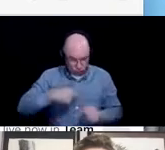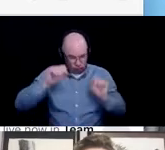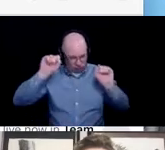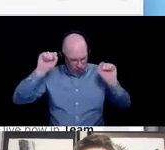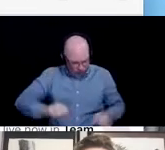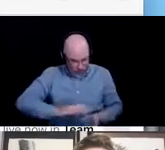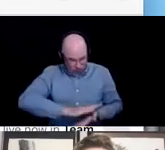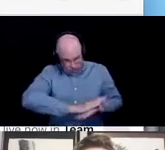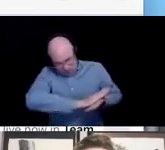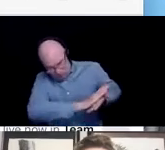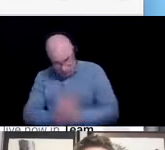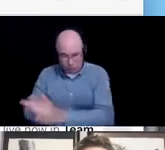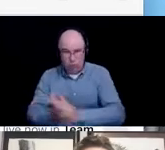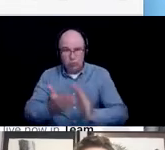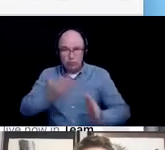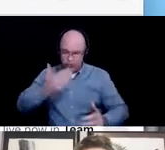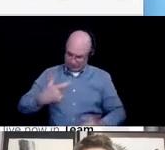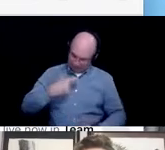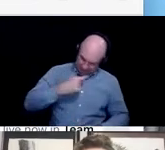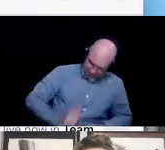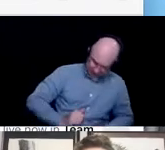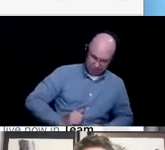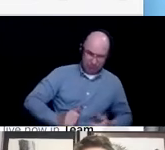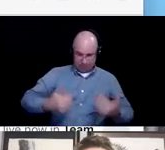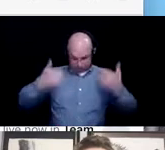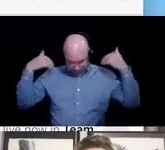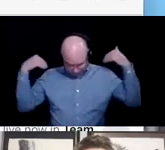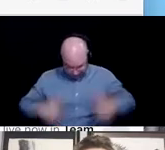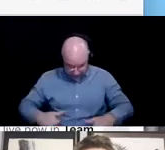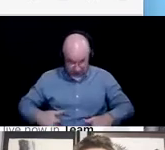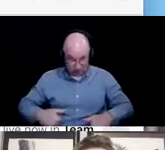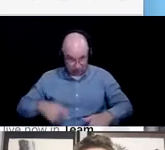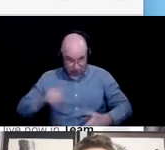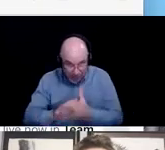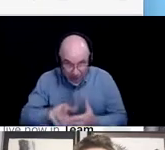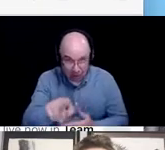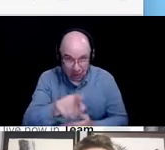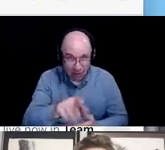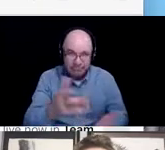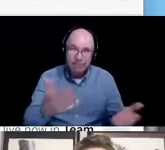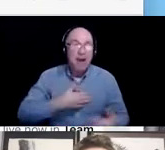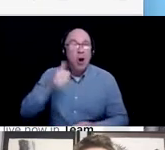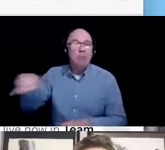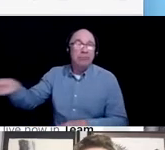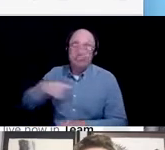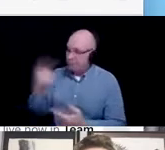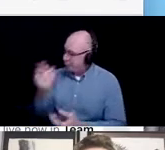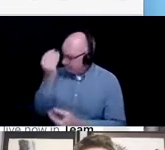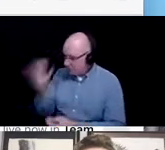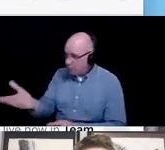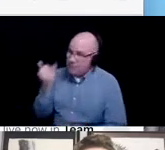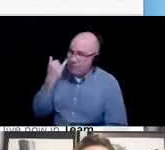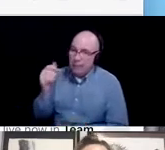that version of yourself? So what I tell my girls now all the time is how would